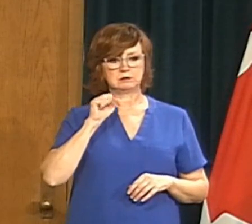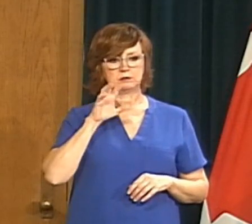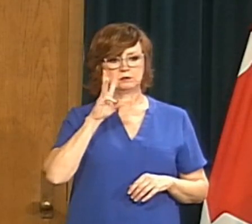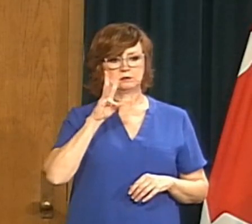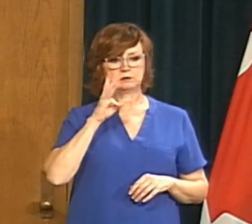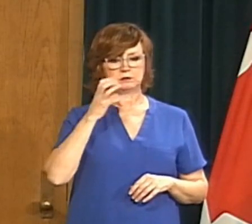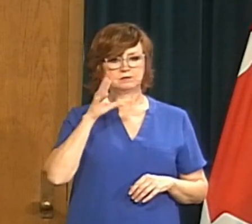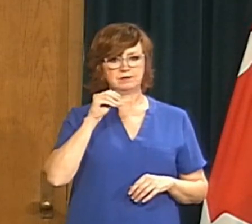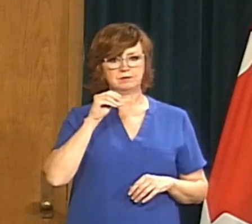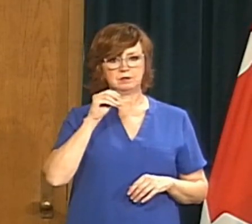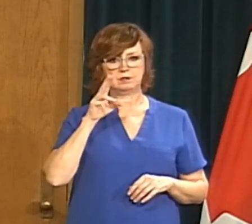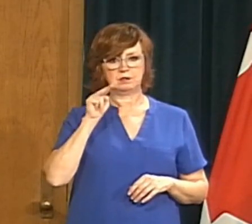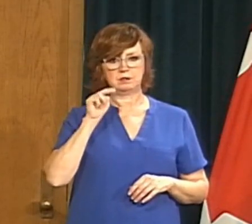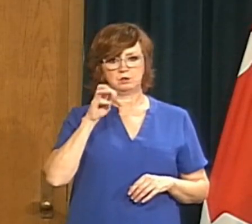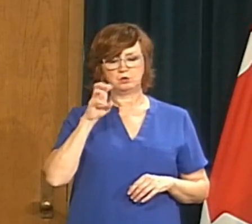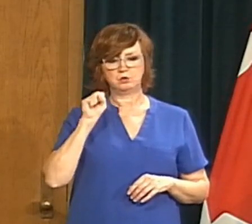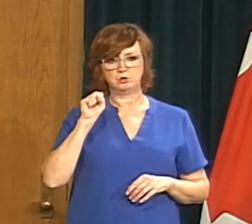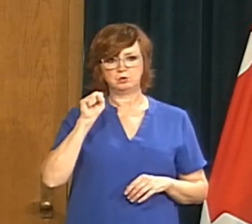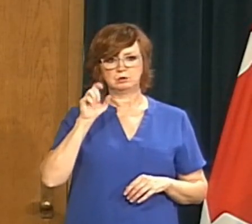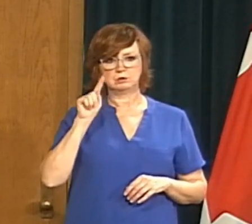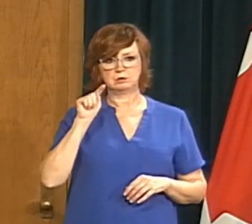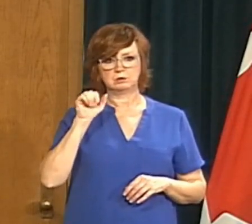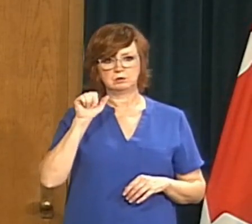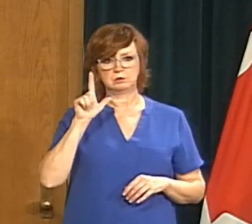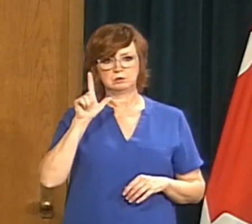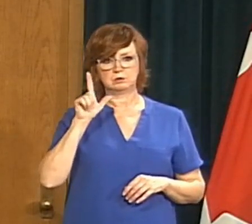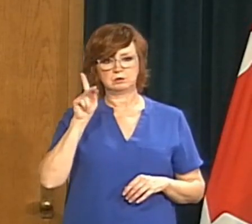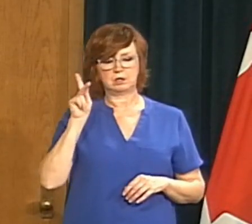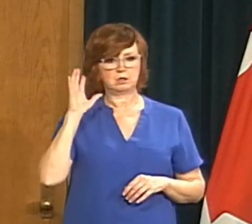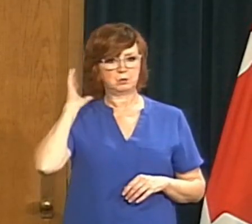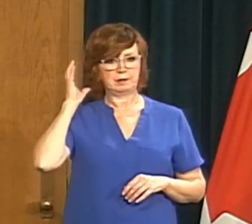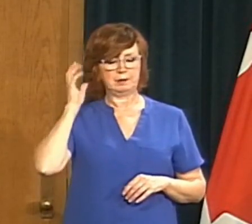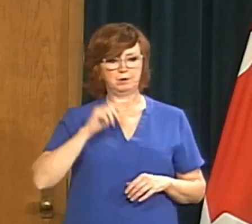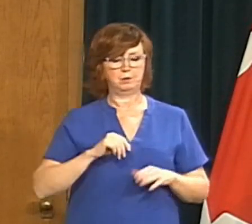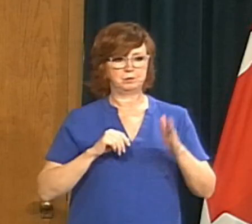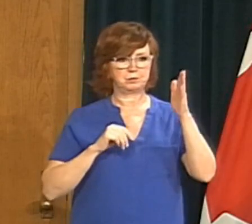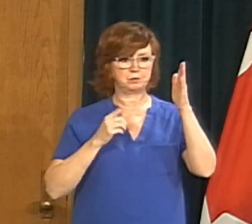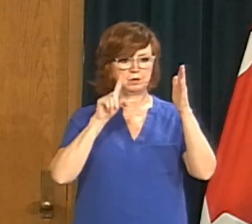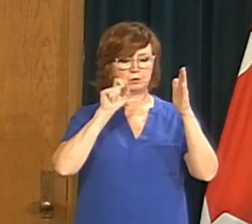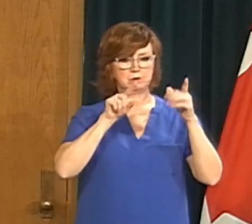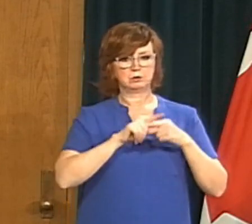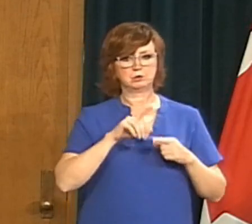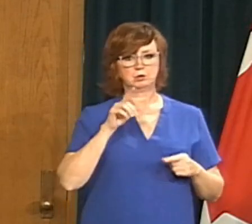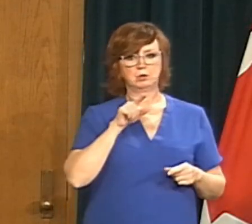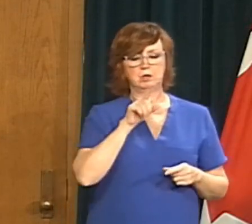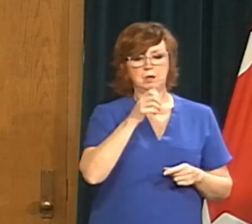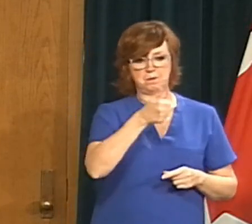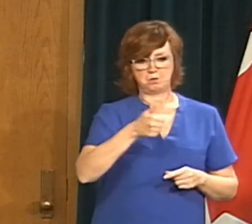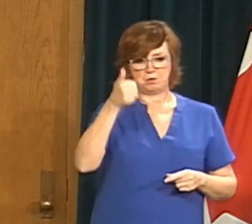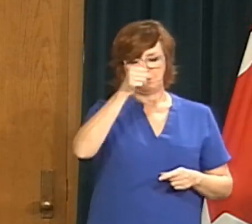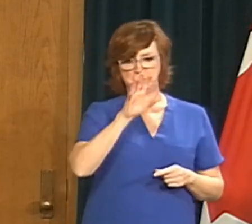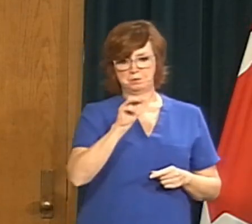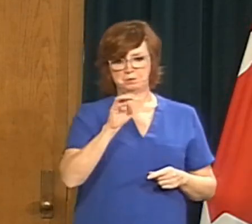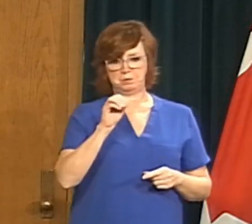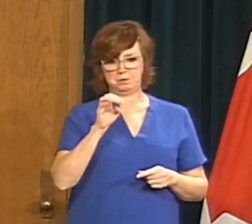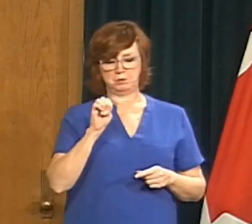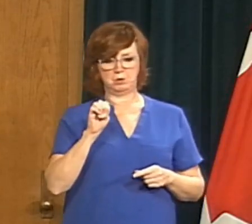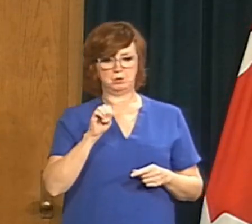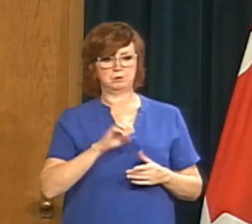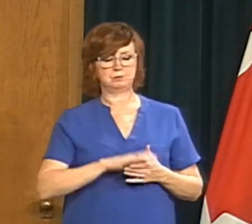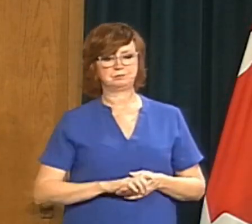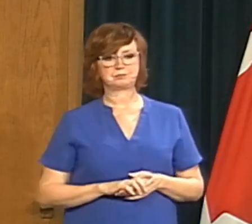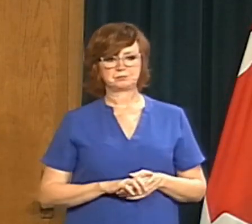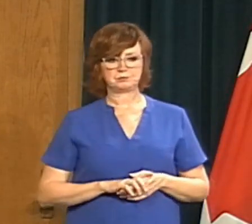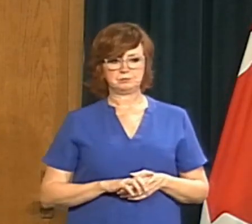650. Yeah, my question is for the Premier in regards to the response in Saskatchewan's north.